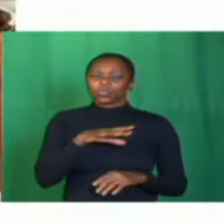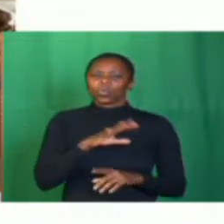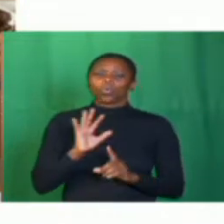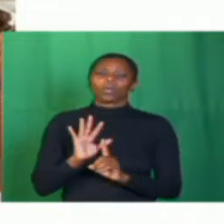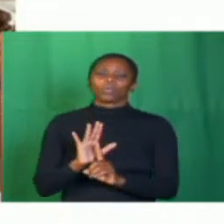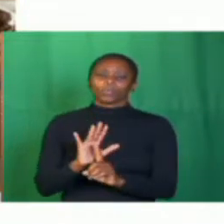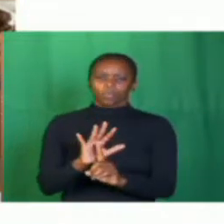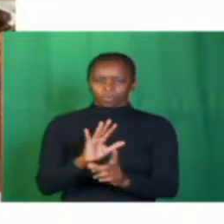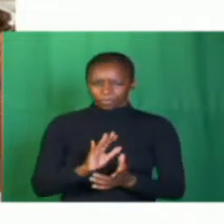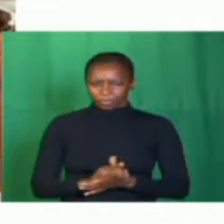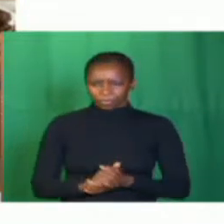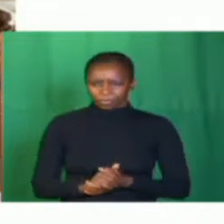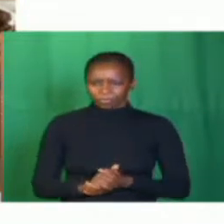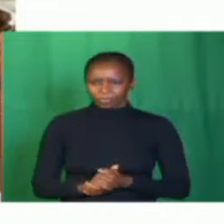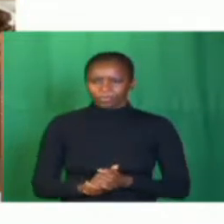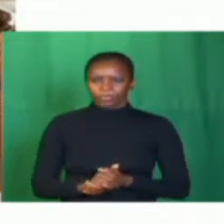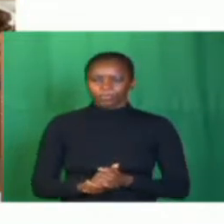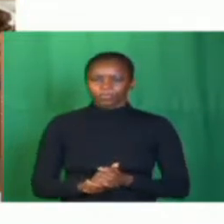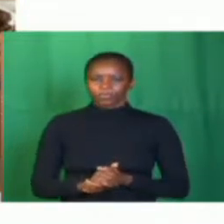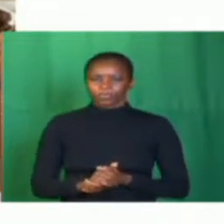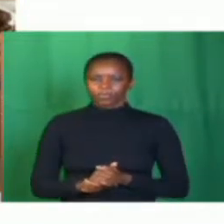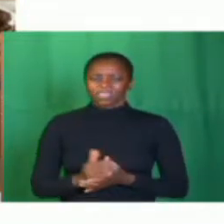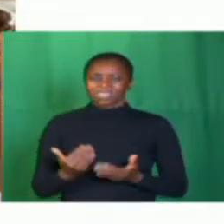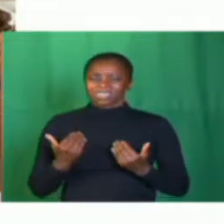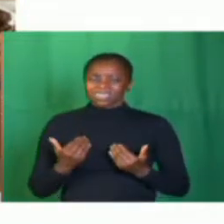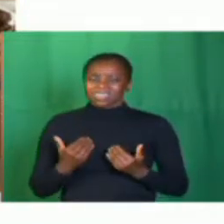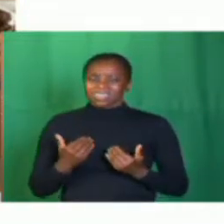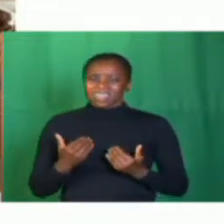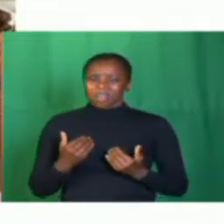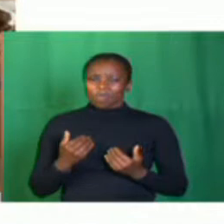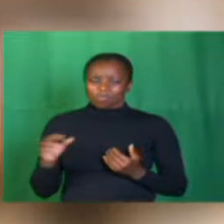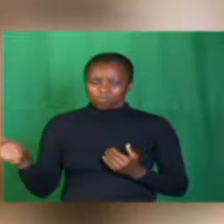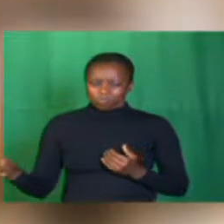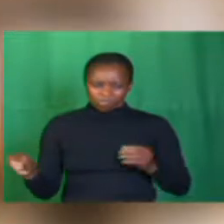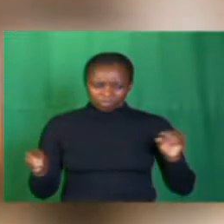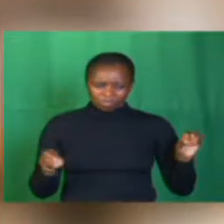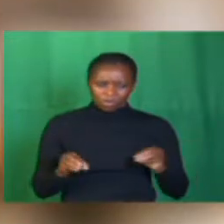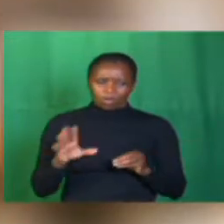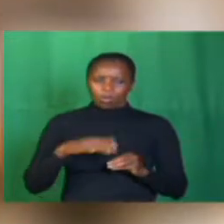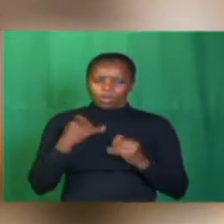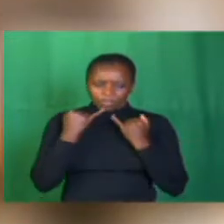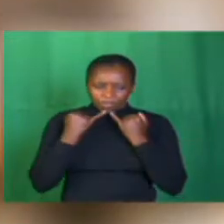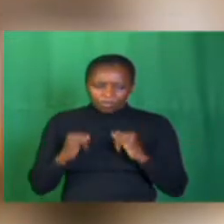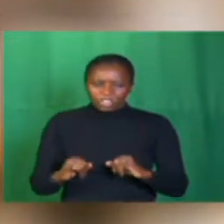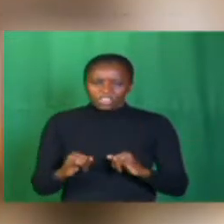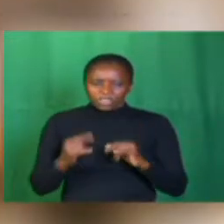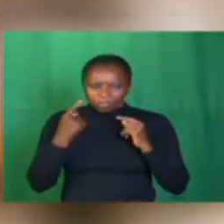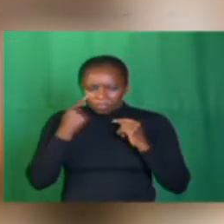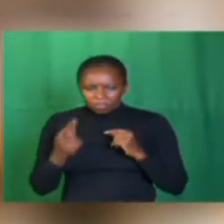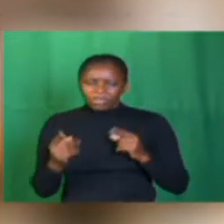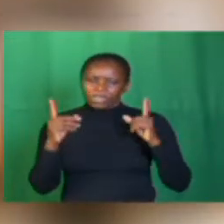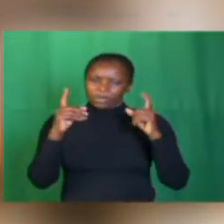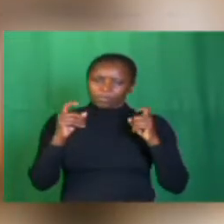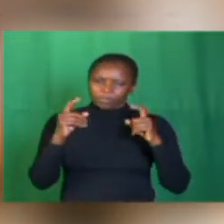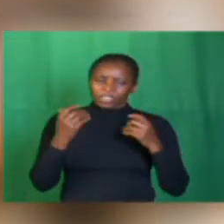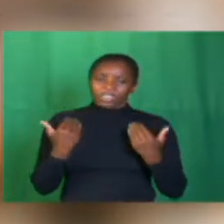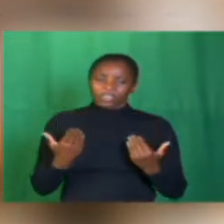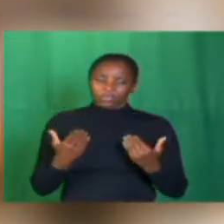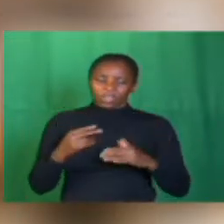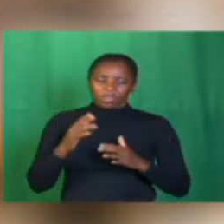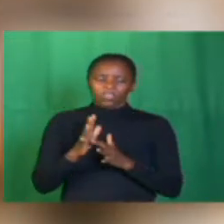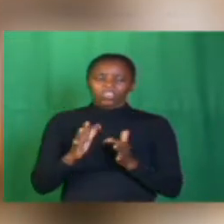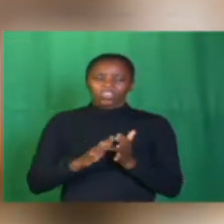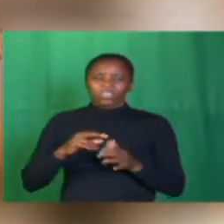read about the ascension of Jesus Christ. You link that with what you see in the picture. So here is Jesus Christ being lifted